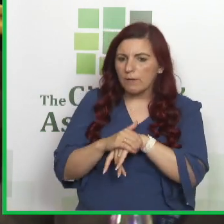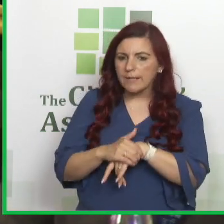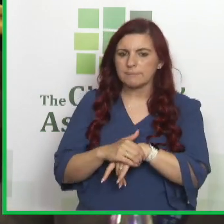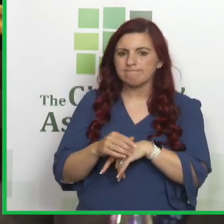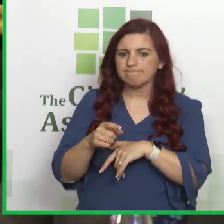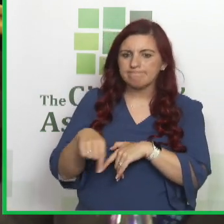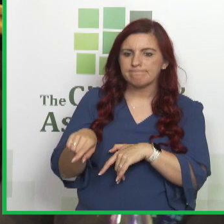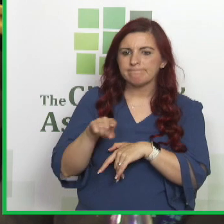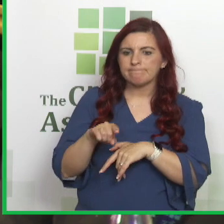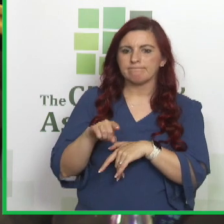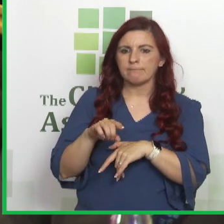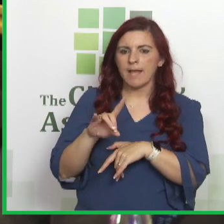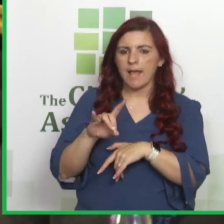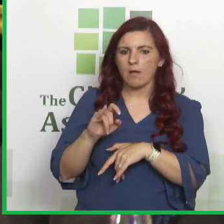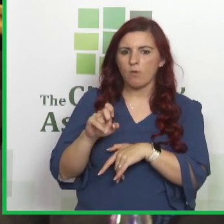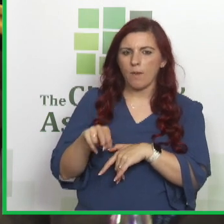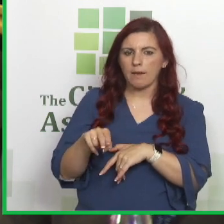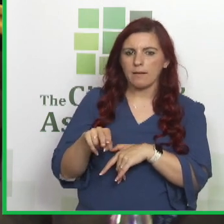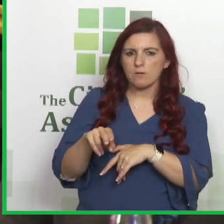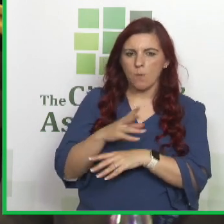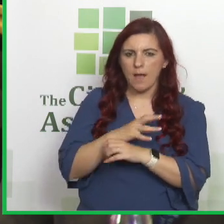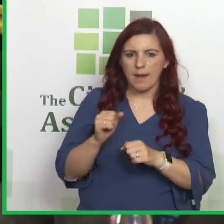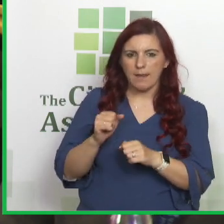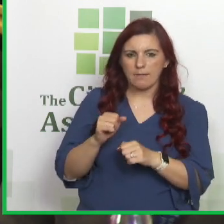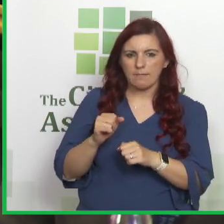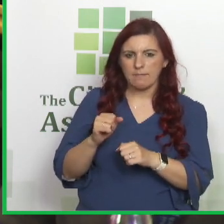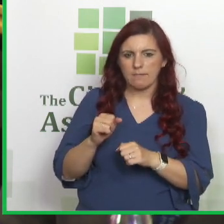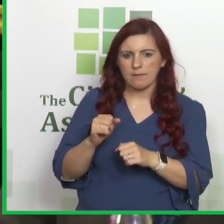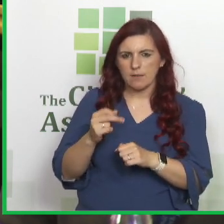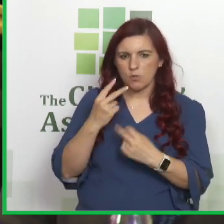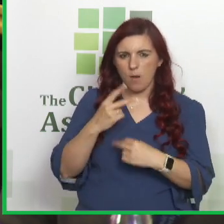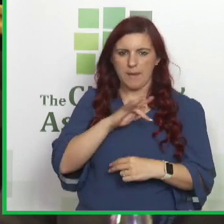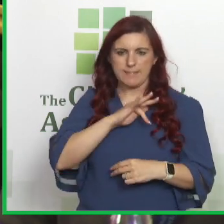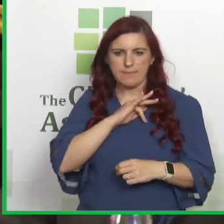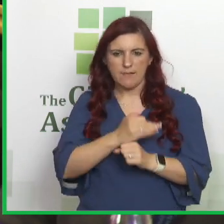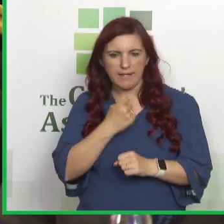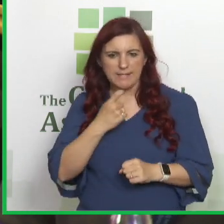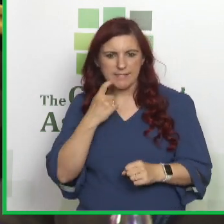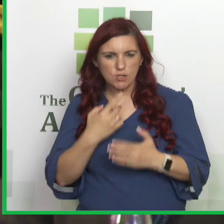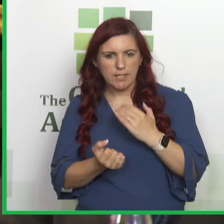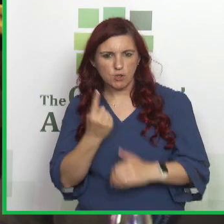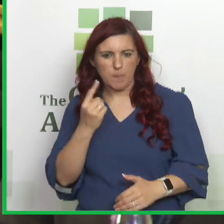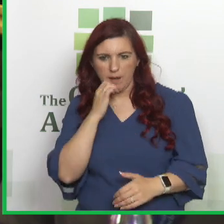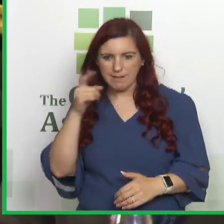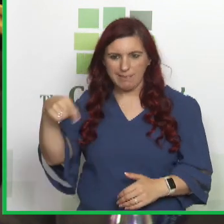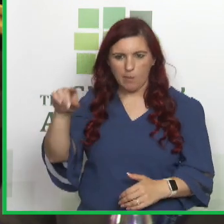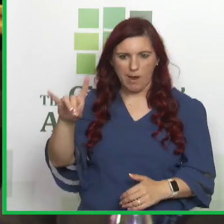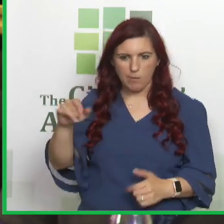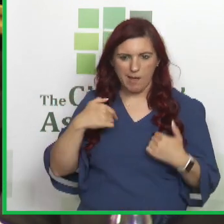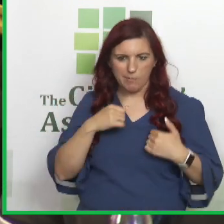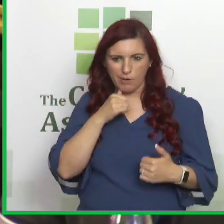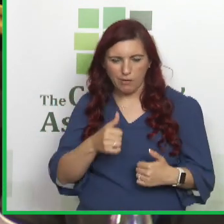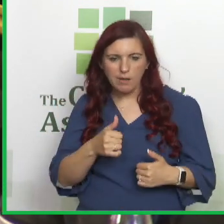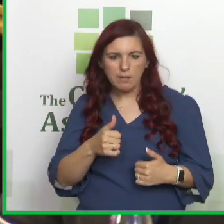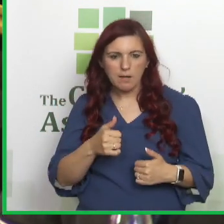unfortunately, were into heroin, so I never seen myself as actually having an addiction issue. But later in my 20s, I think the